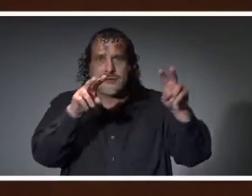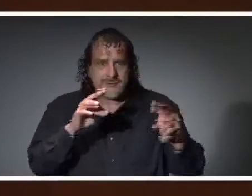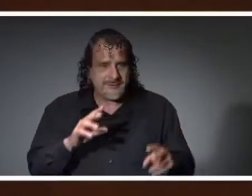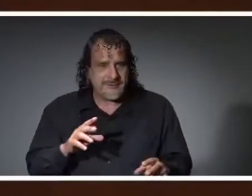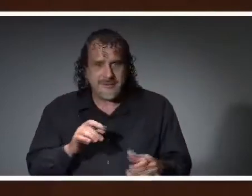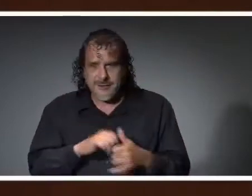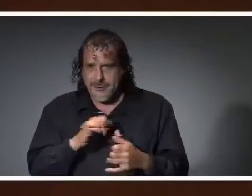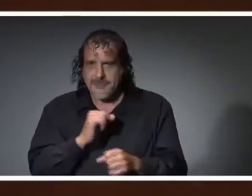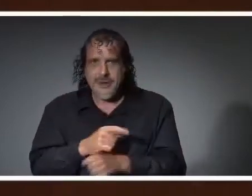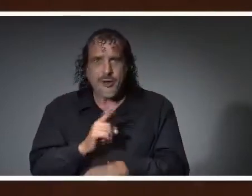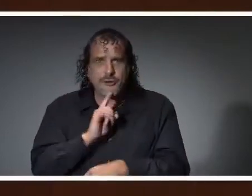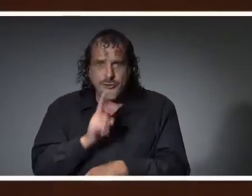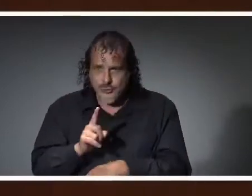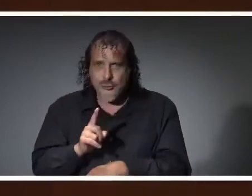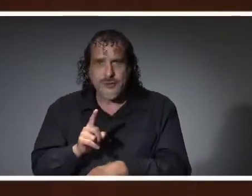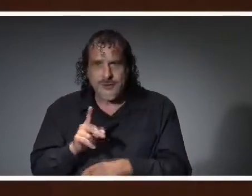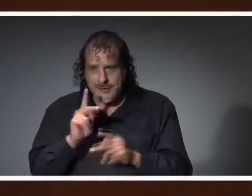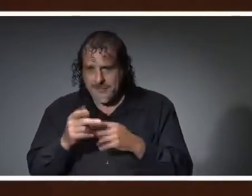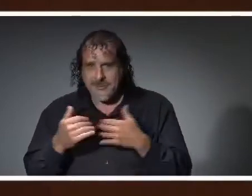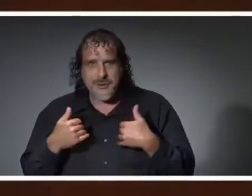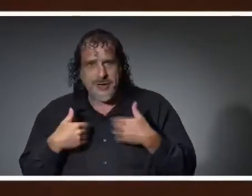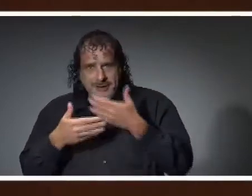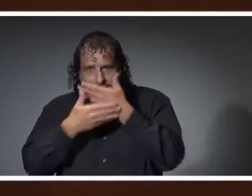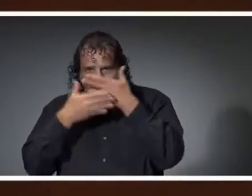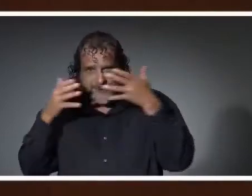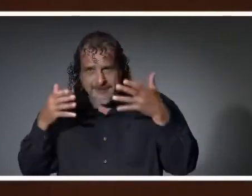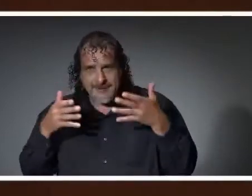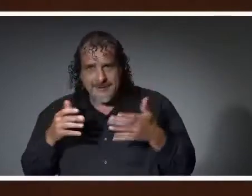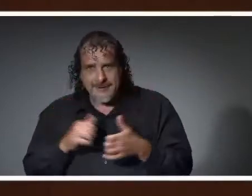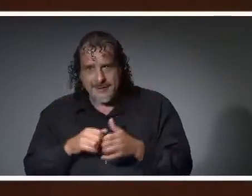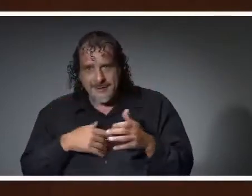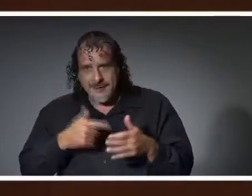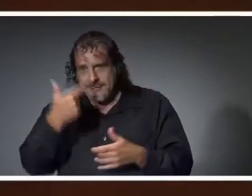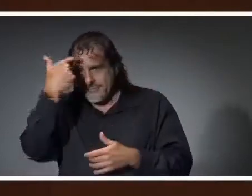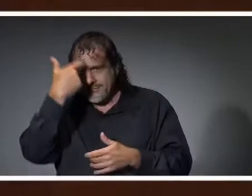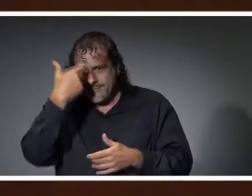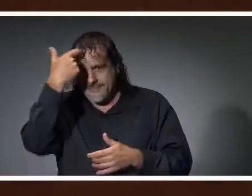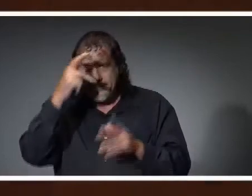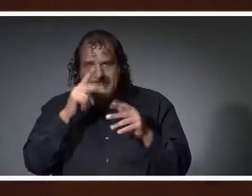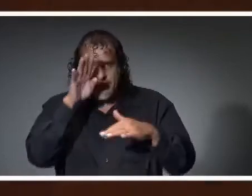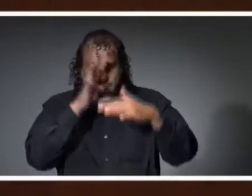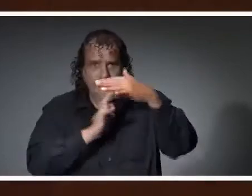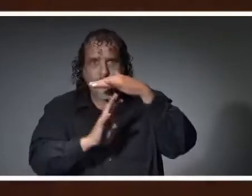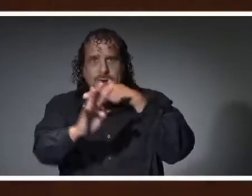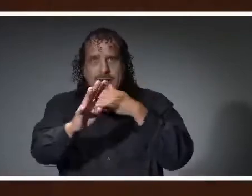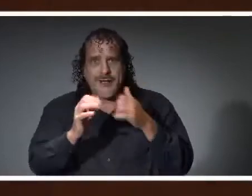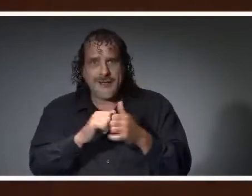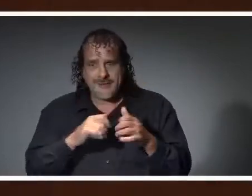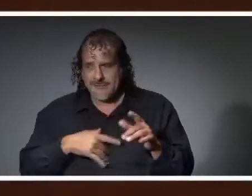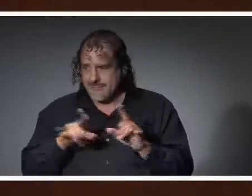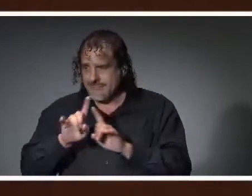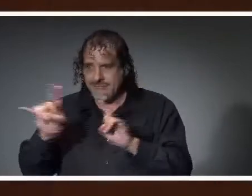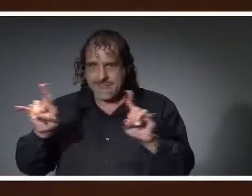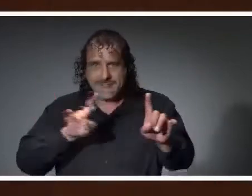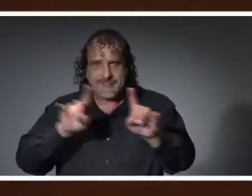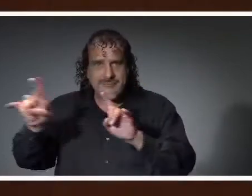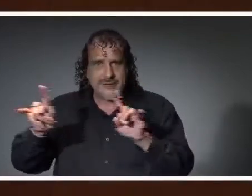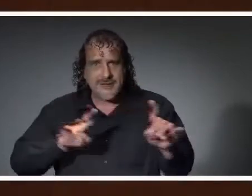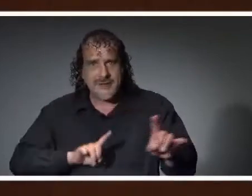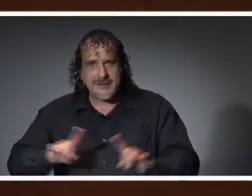to ensure masks. They're going to screen for people going in. They're going to maintain social distancing. They're going to have spacing